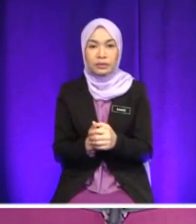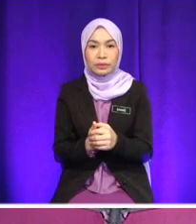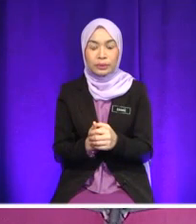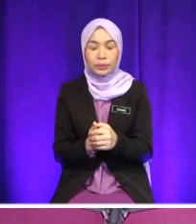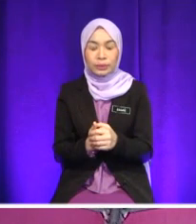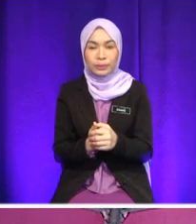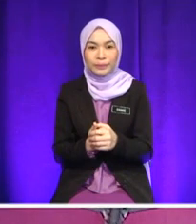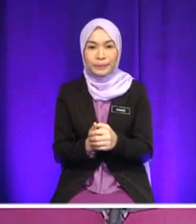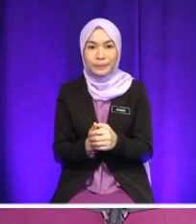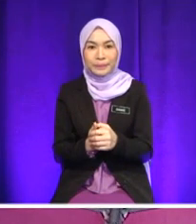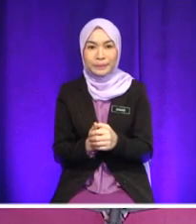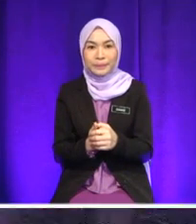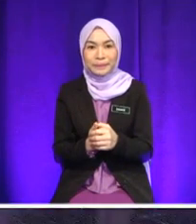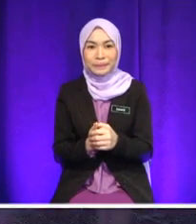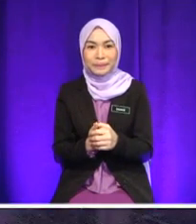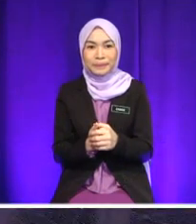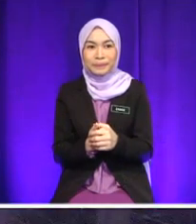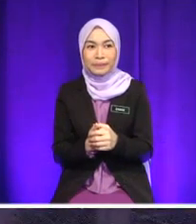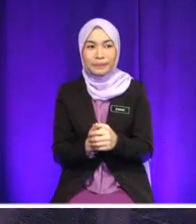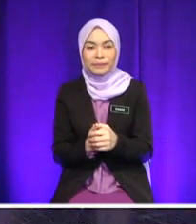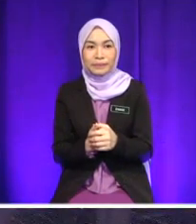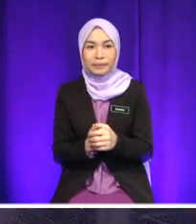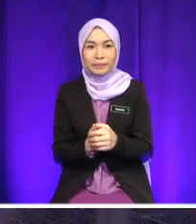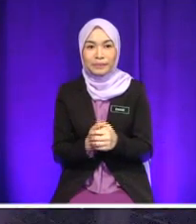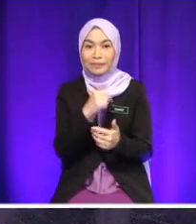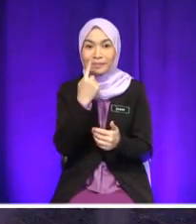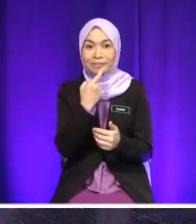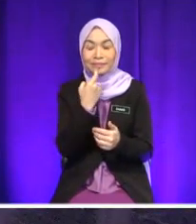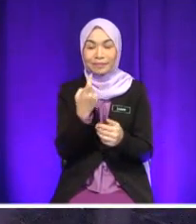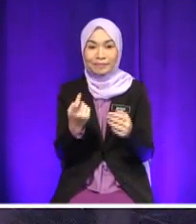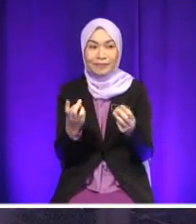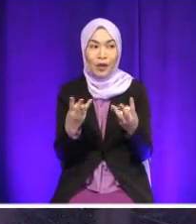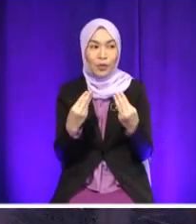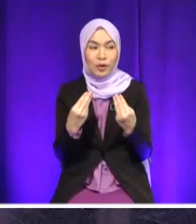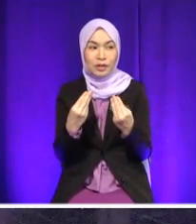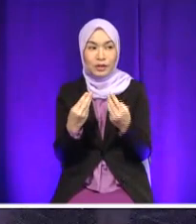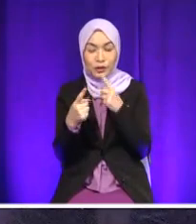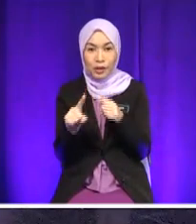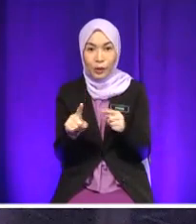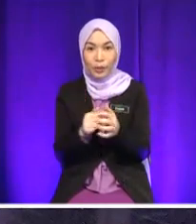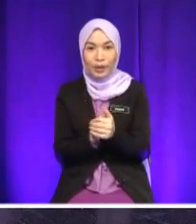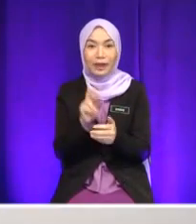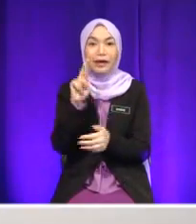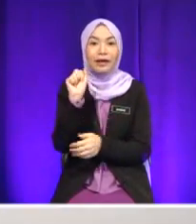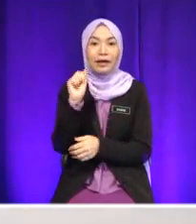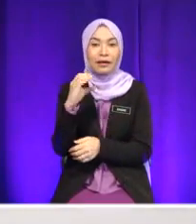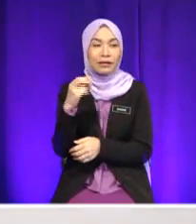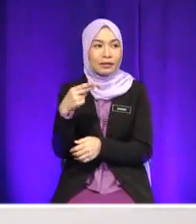your answer, right? Anyone here would like to volunteer? Oh, Rachel, okay, Rachel? Right.